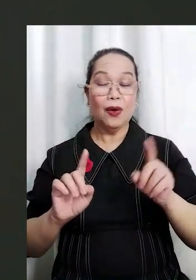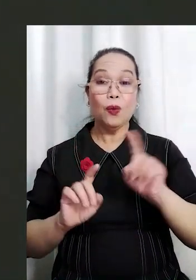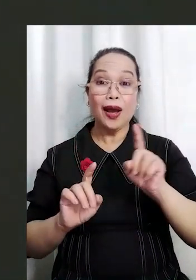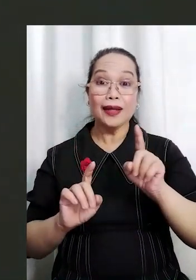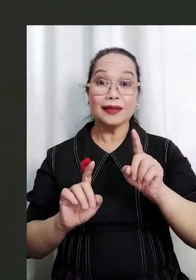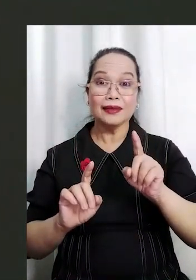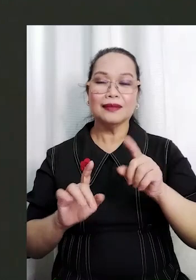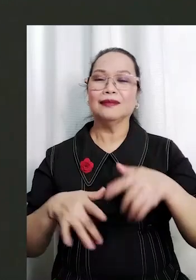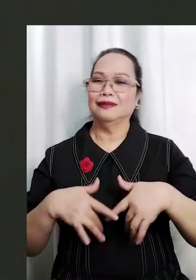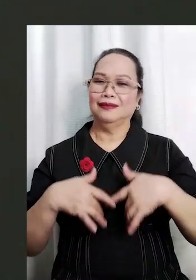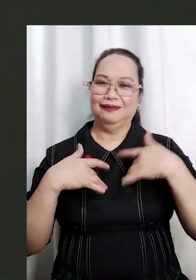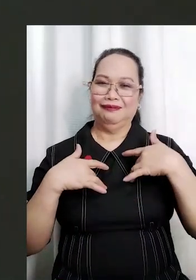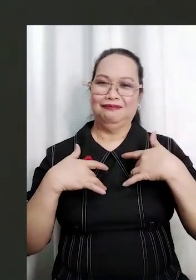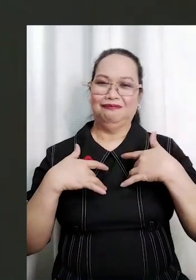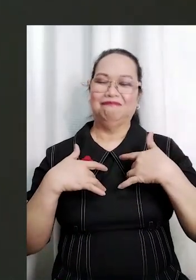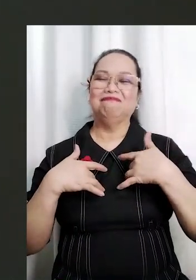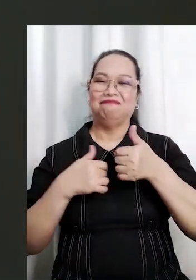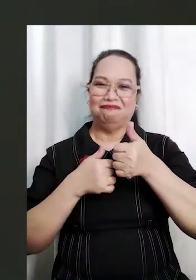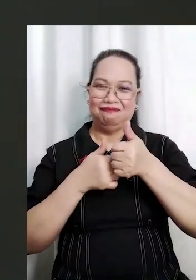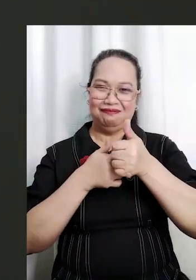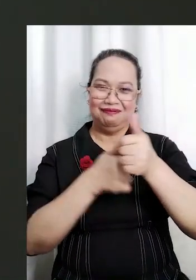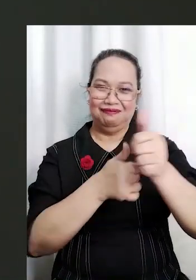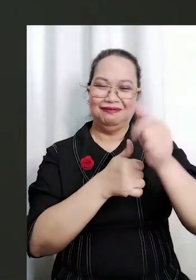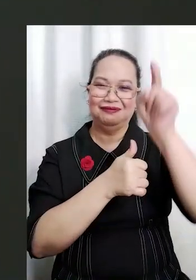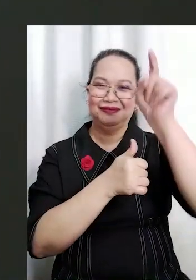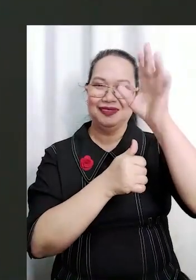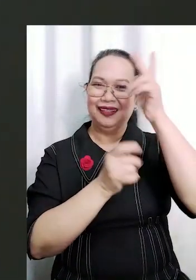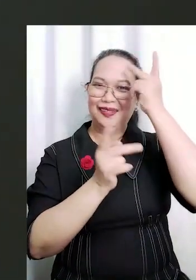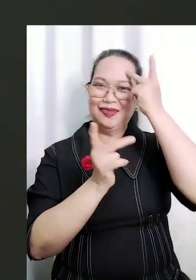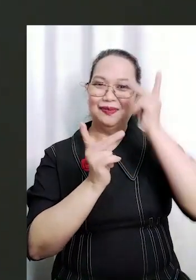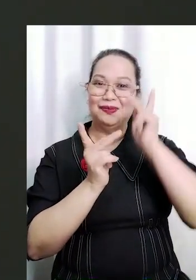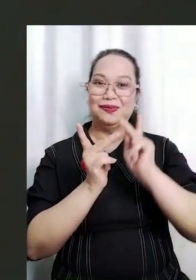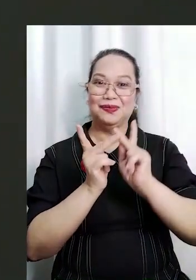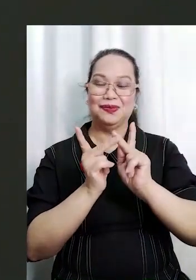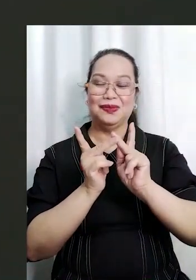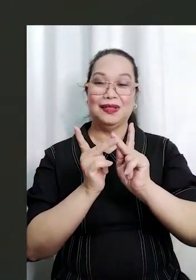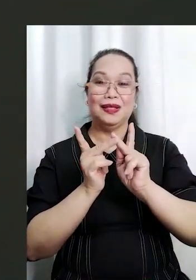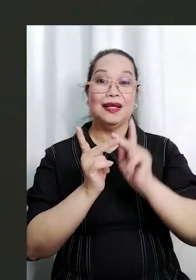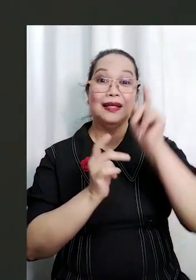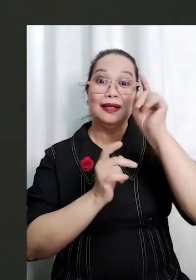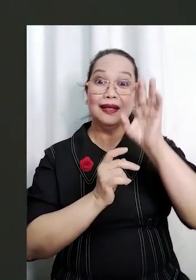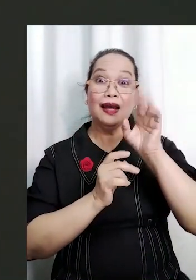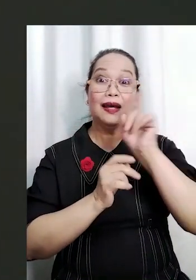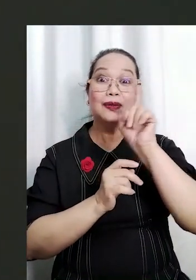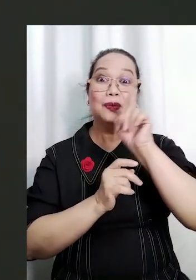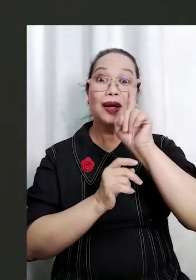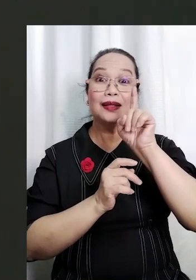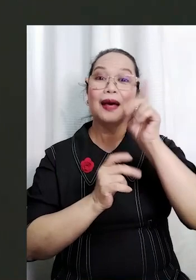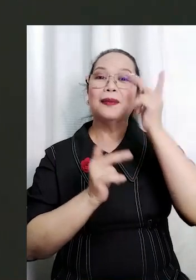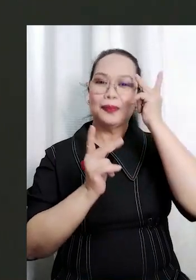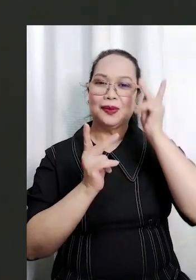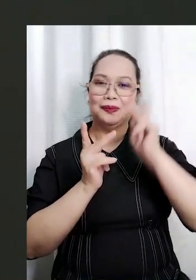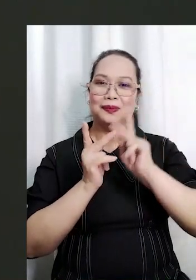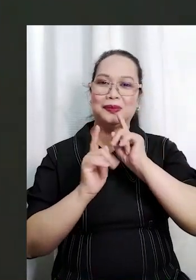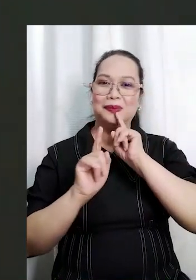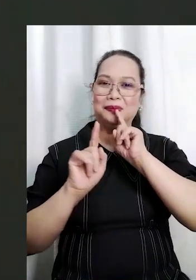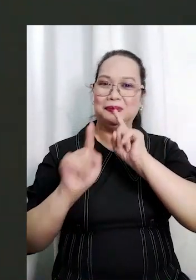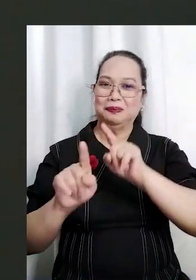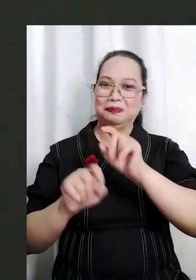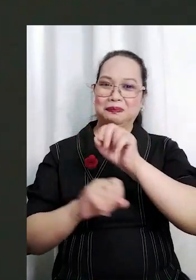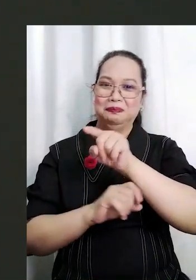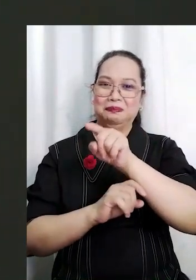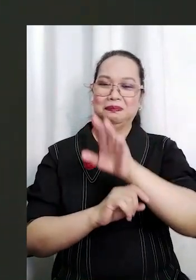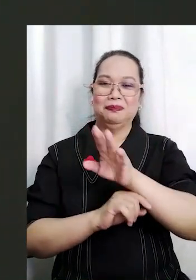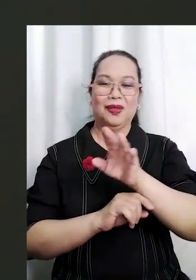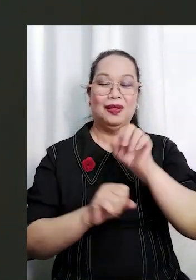he devoted his life pursuing God's purpose for which God has called him. Kaya